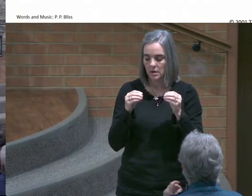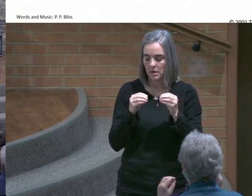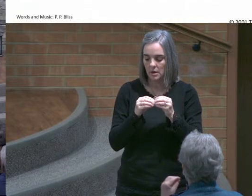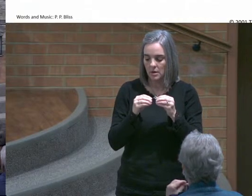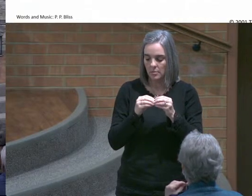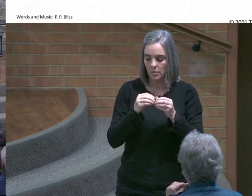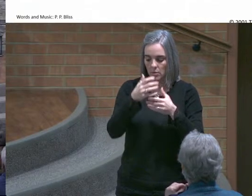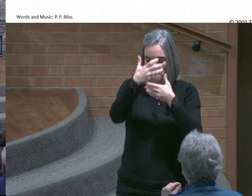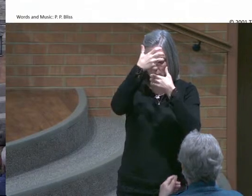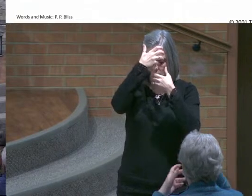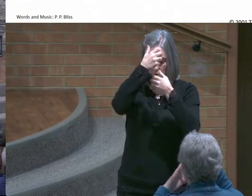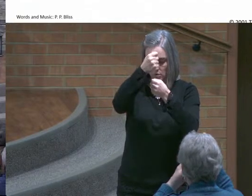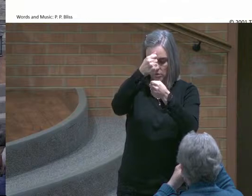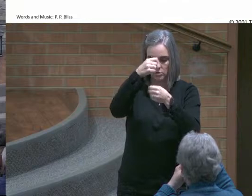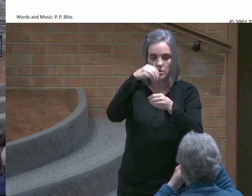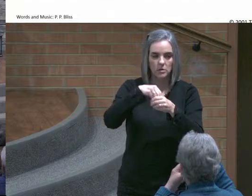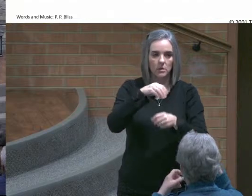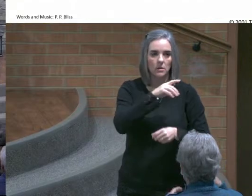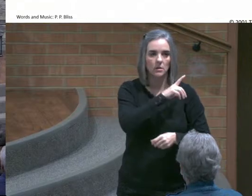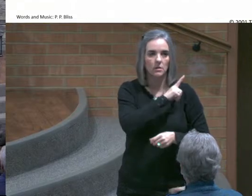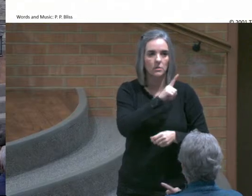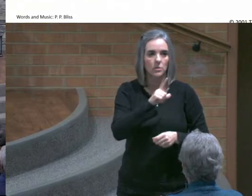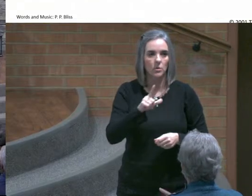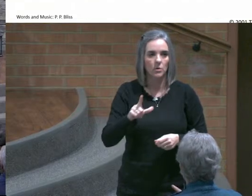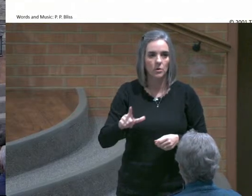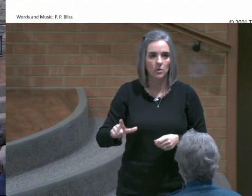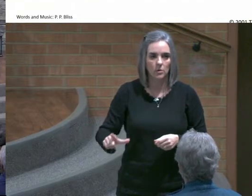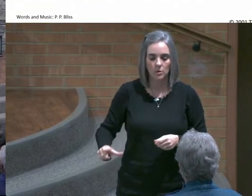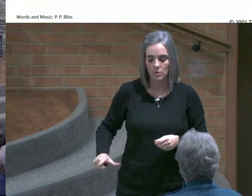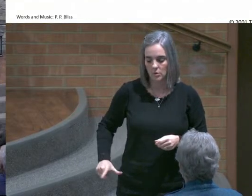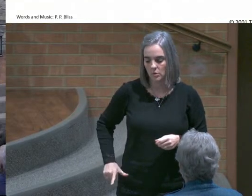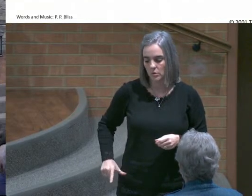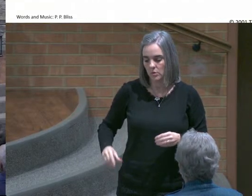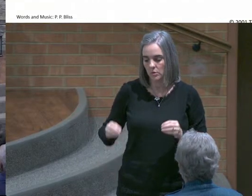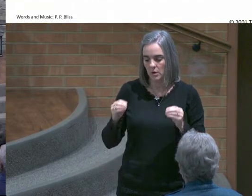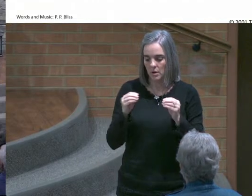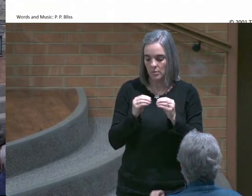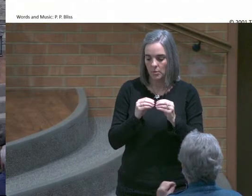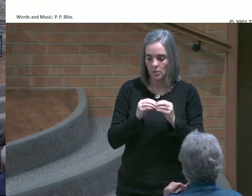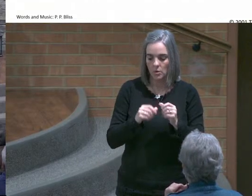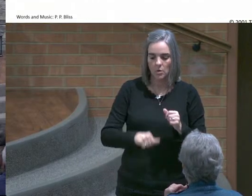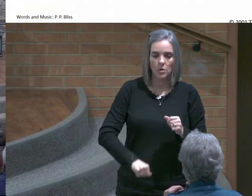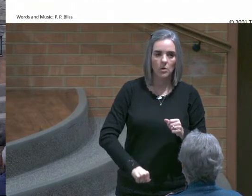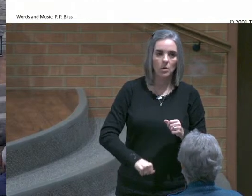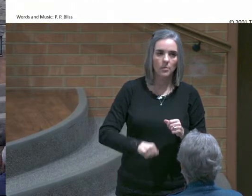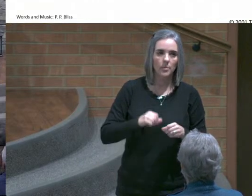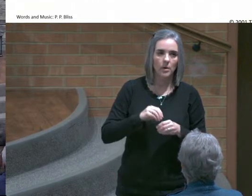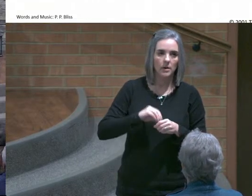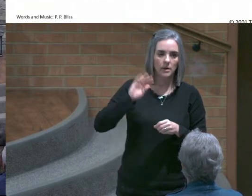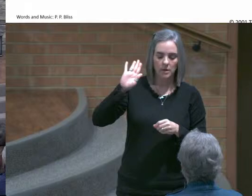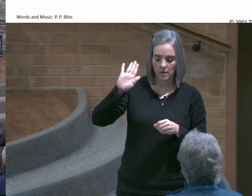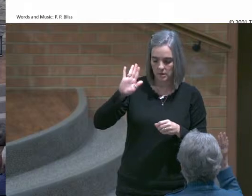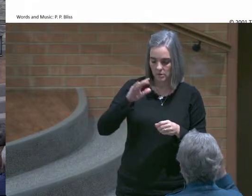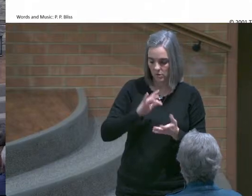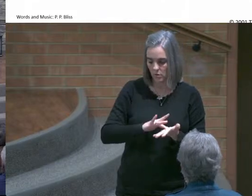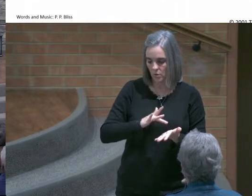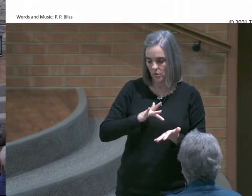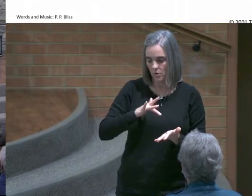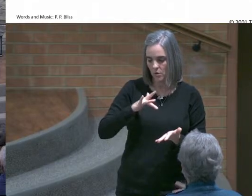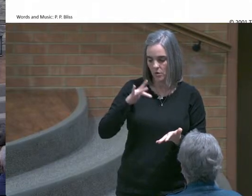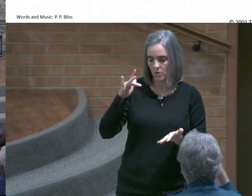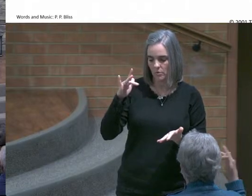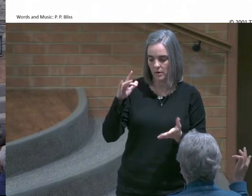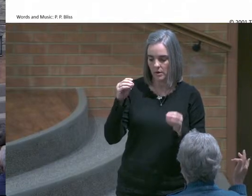give me, more trust in the Lord, more pride in